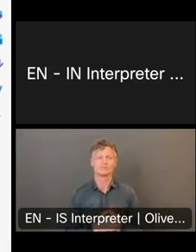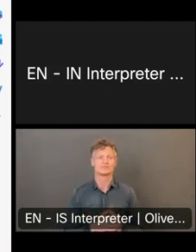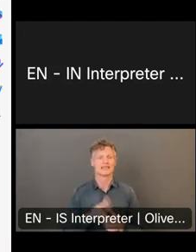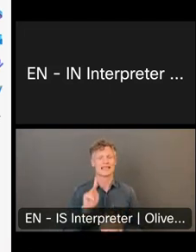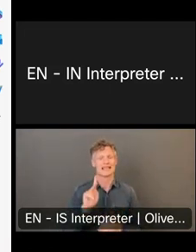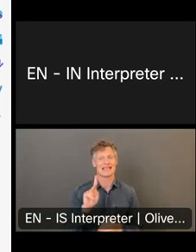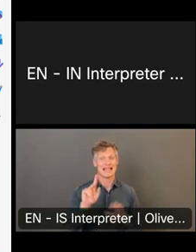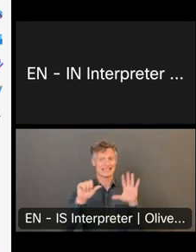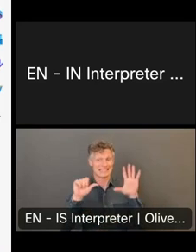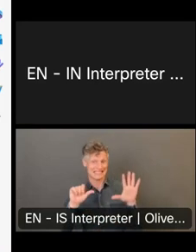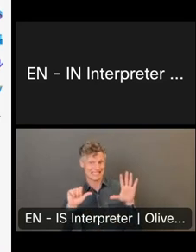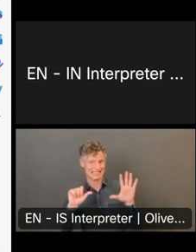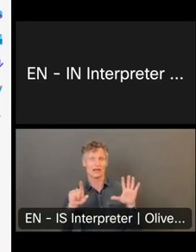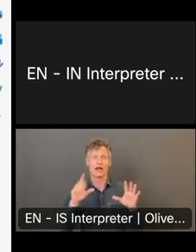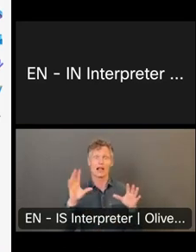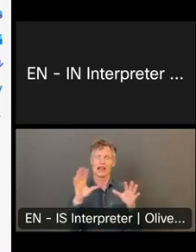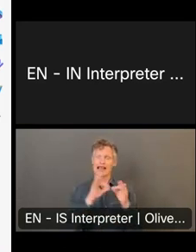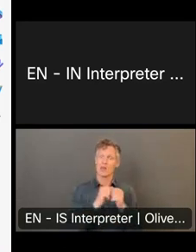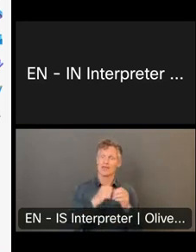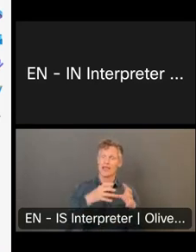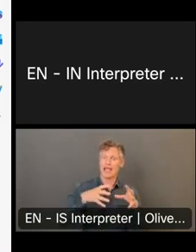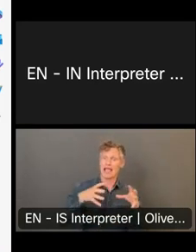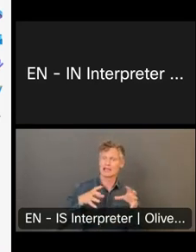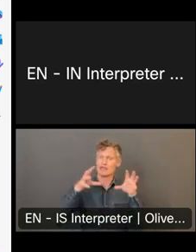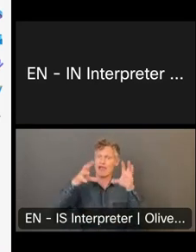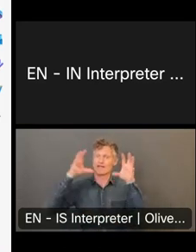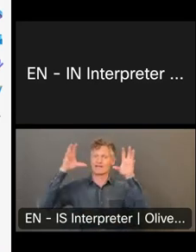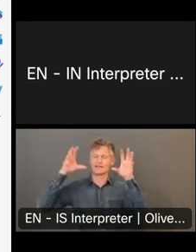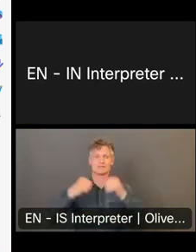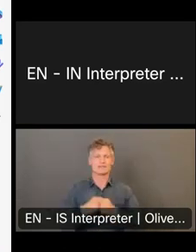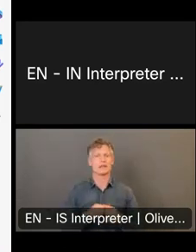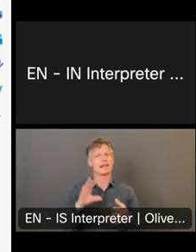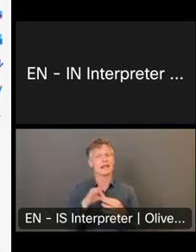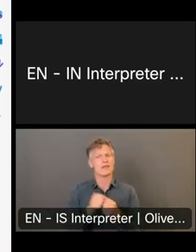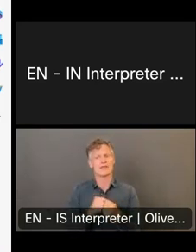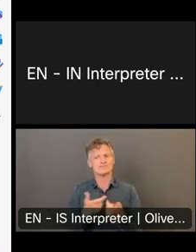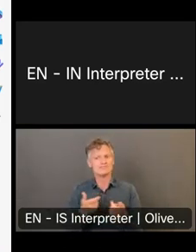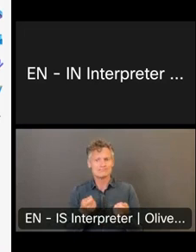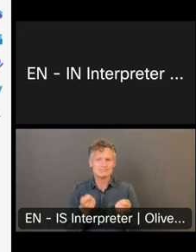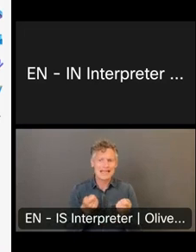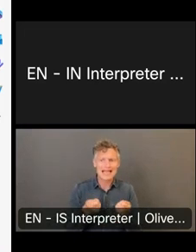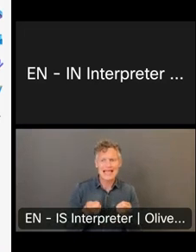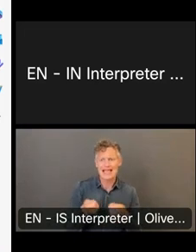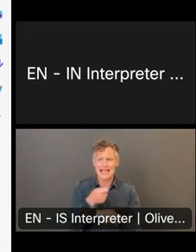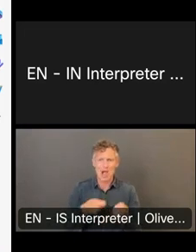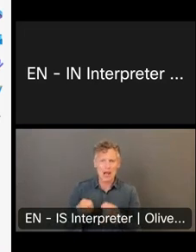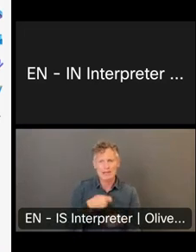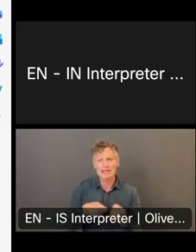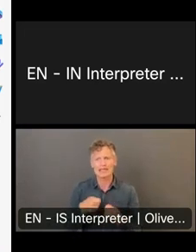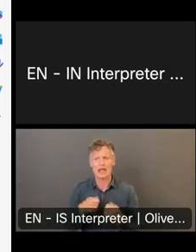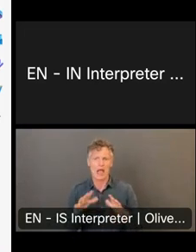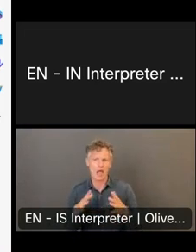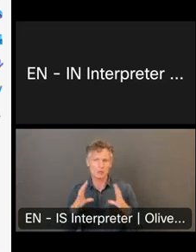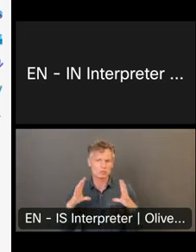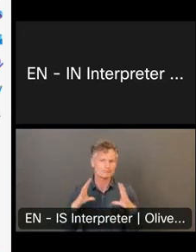calls extravagance, which interacts with the usual distinctness versus economy, or QR dialectic. Yielding